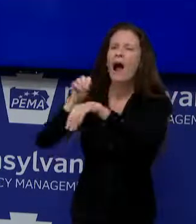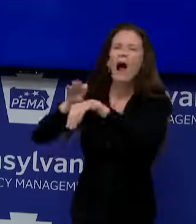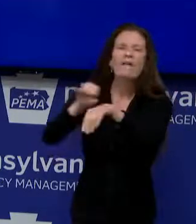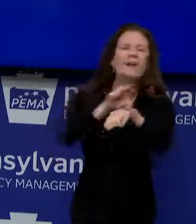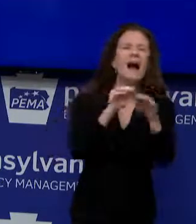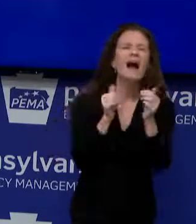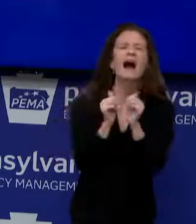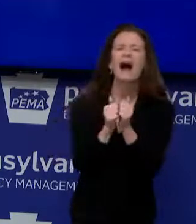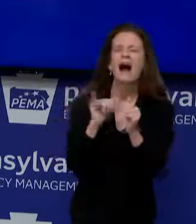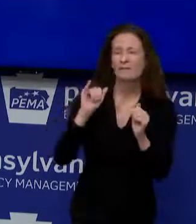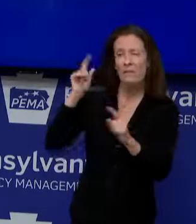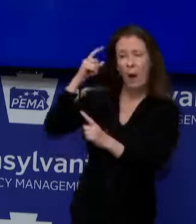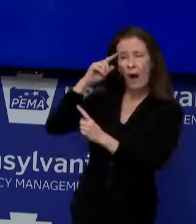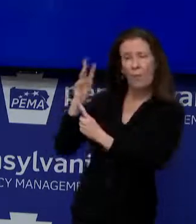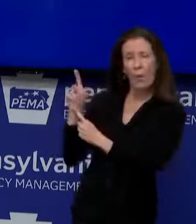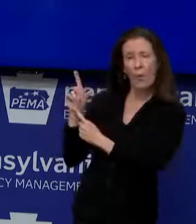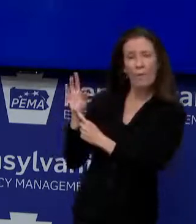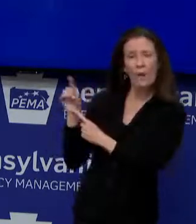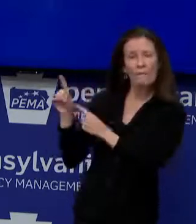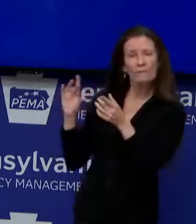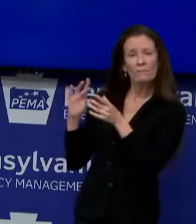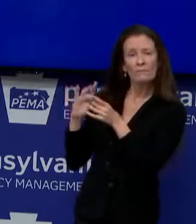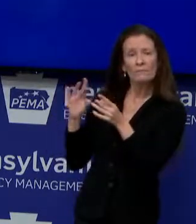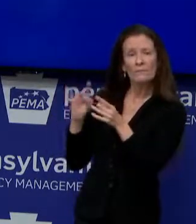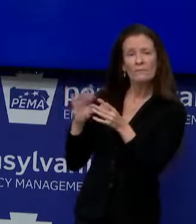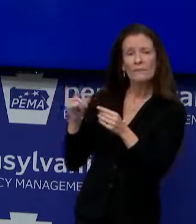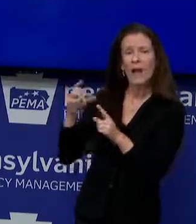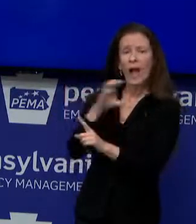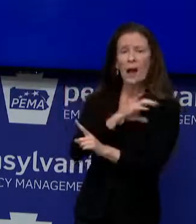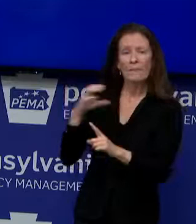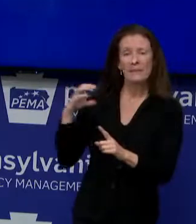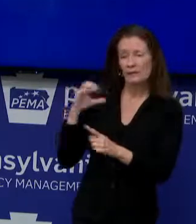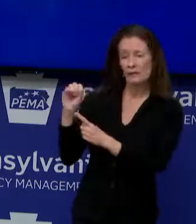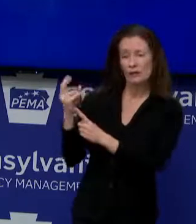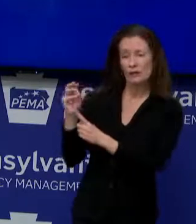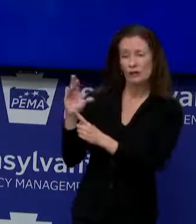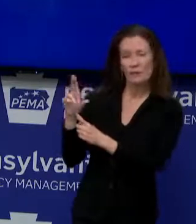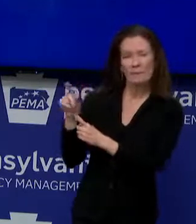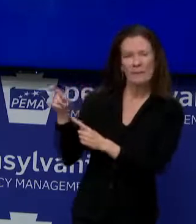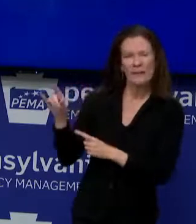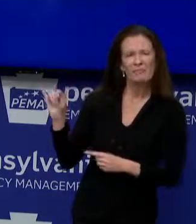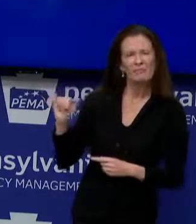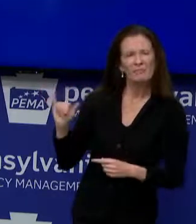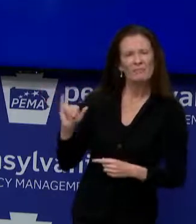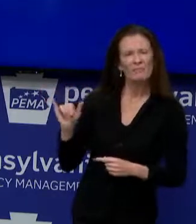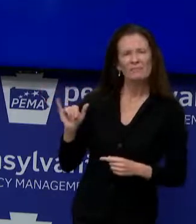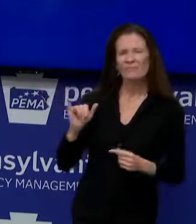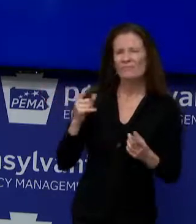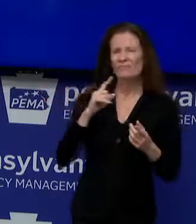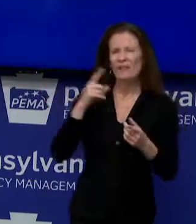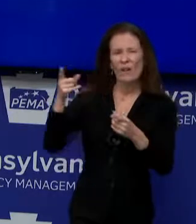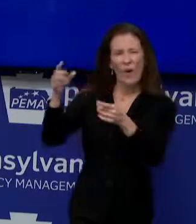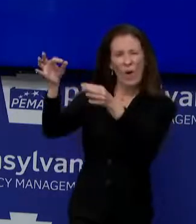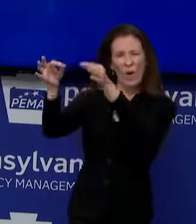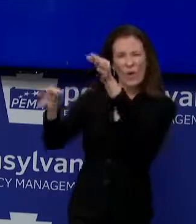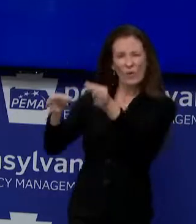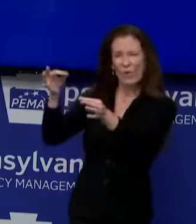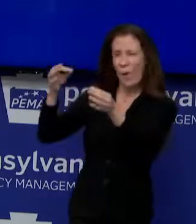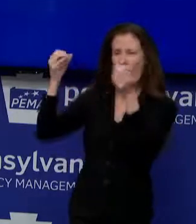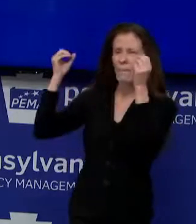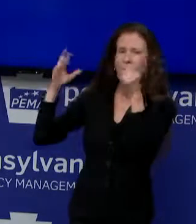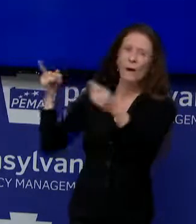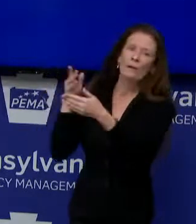think as Commissioner Schmidt mentioned, and I mentioned, there's been unprecedented litigation throughout the year. So throughout the year, we